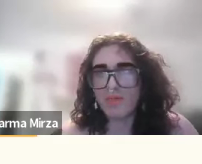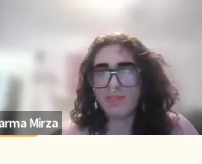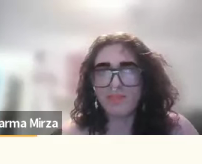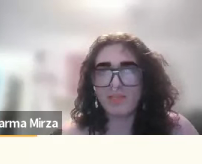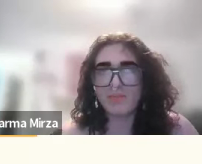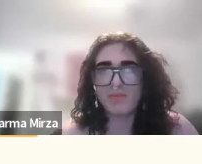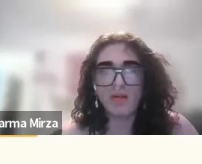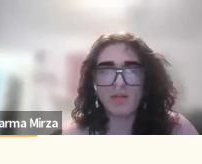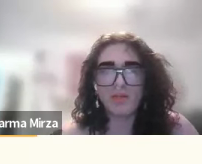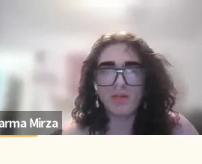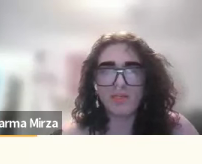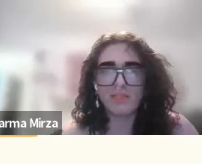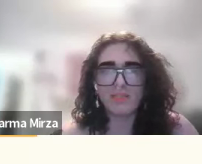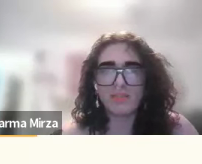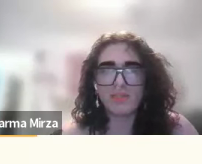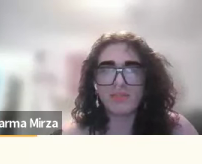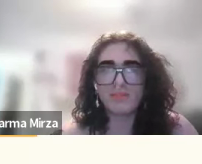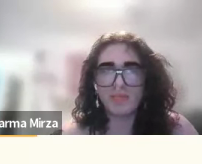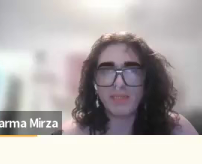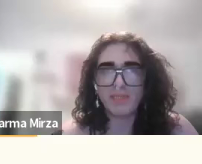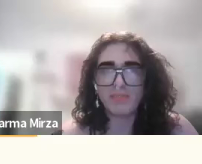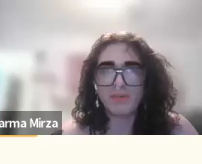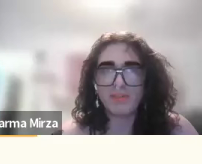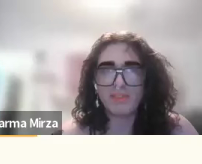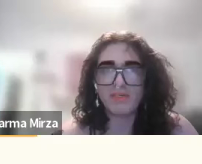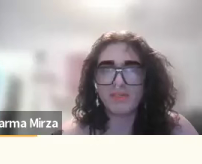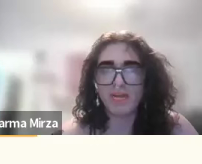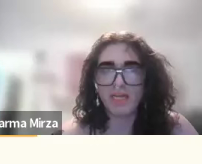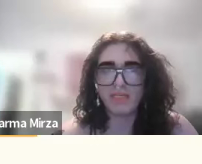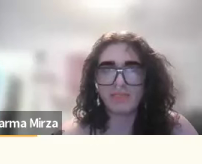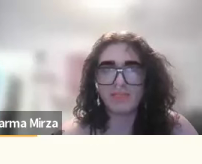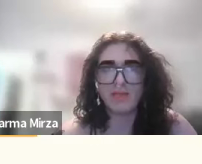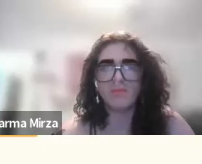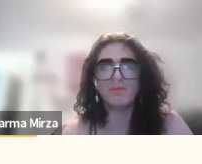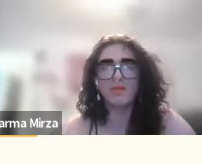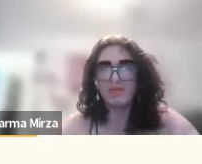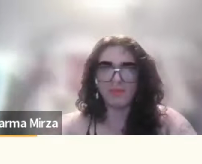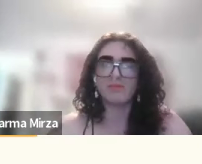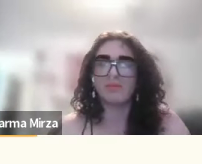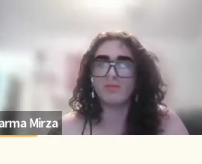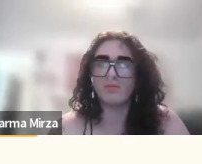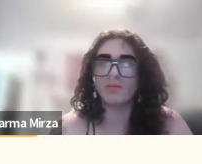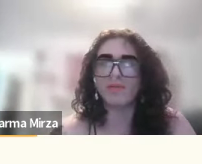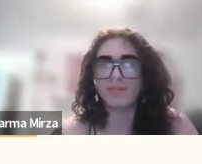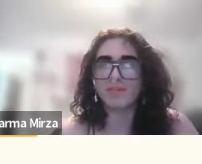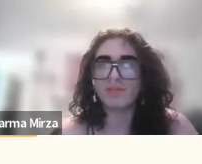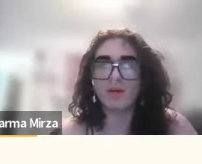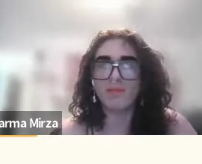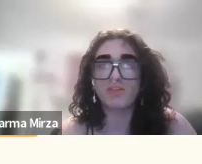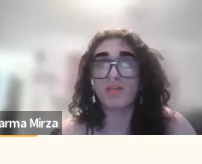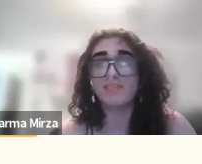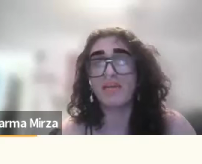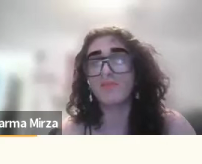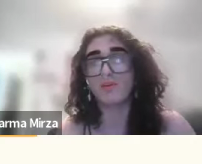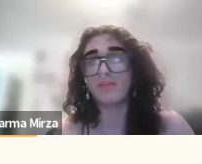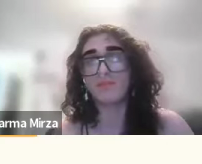transgender woman and as a trans woman of color, it's clear to me that these services that are designed in these in the recovery industrial